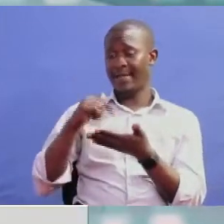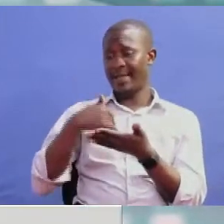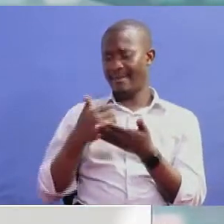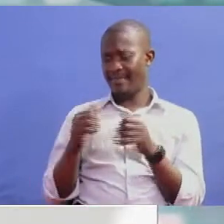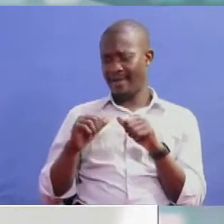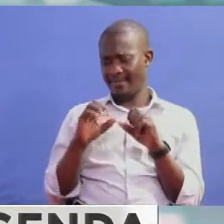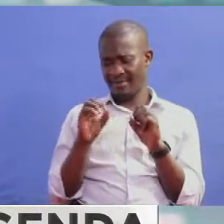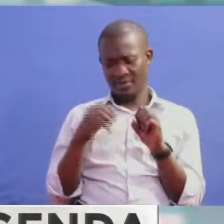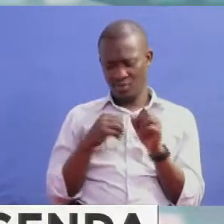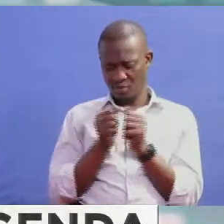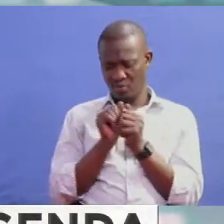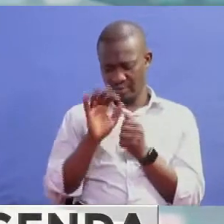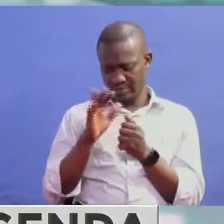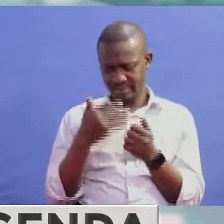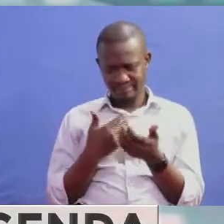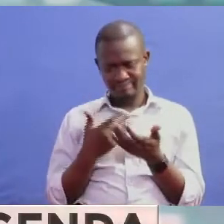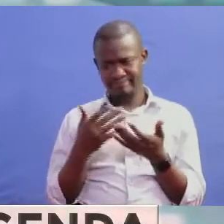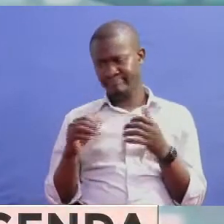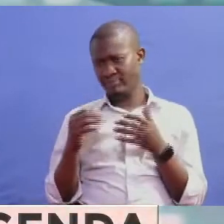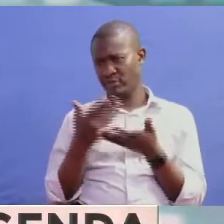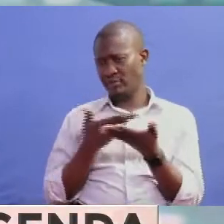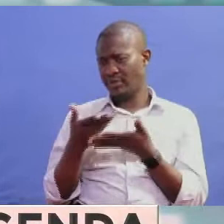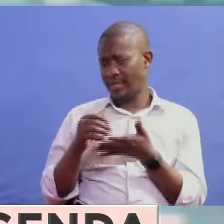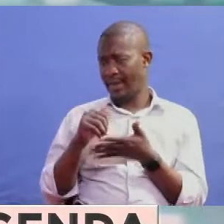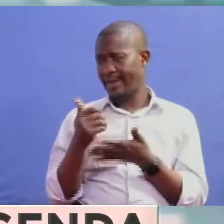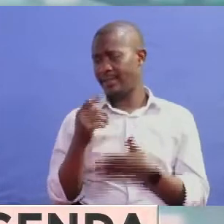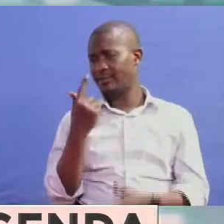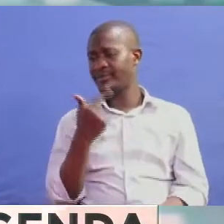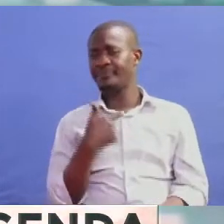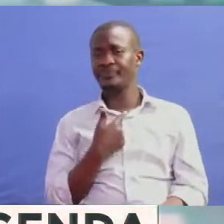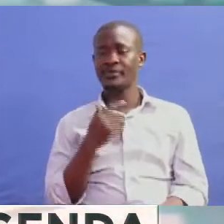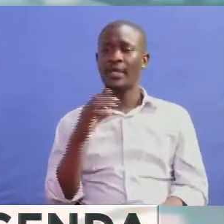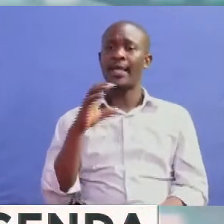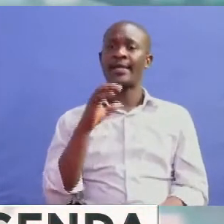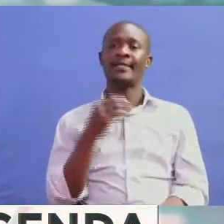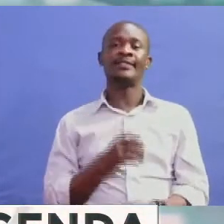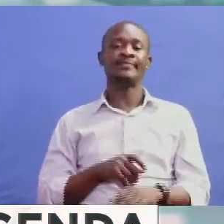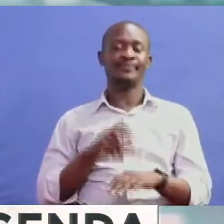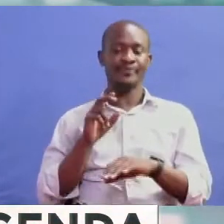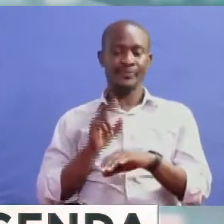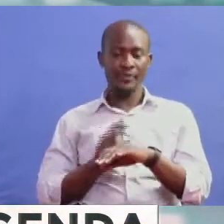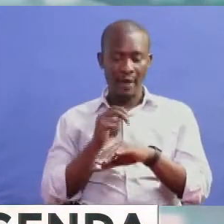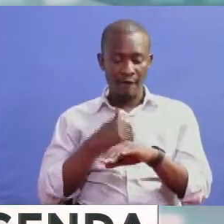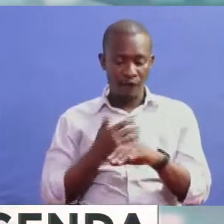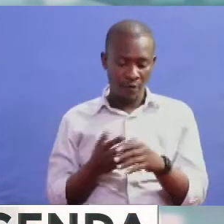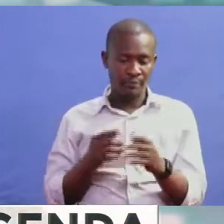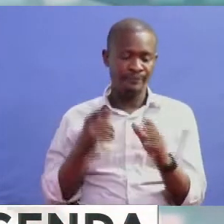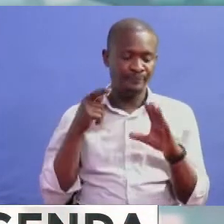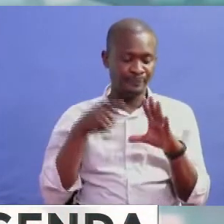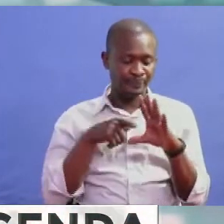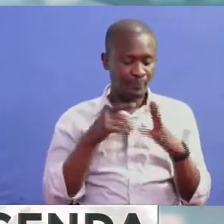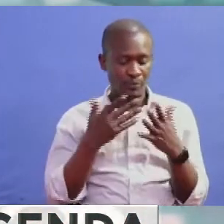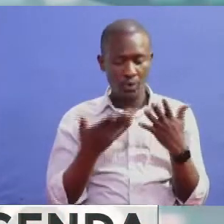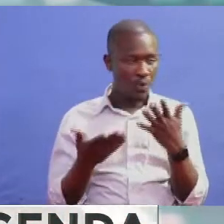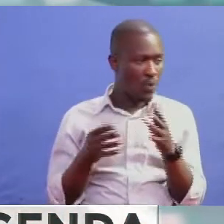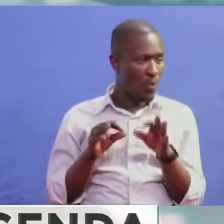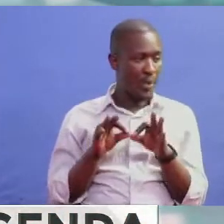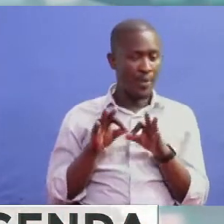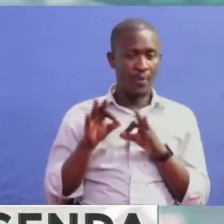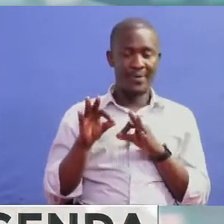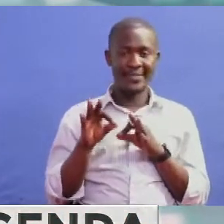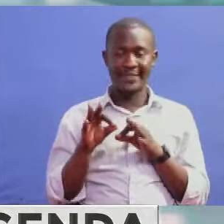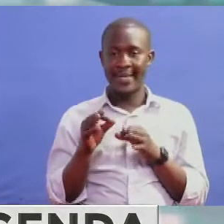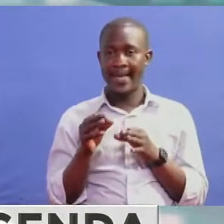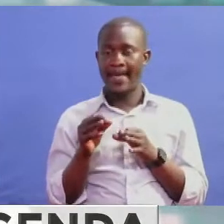with your business. That's one parameter. Another one is customer effort score, where you measure the amount